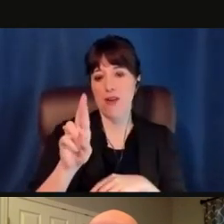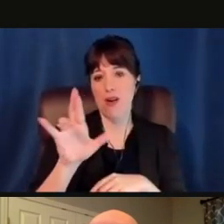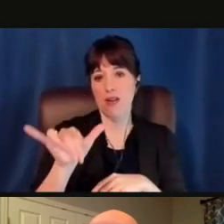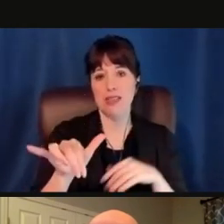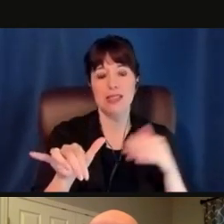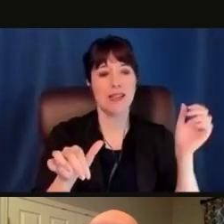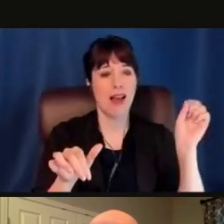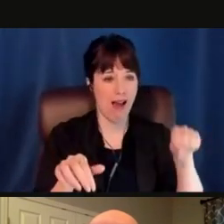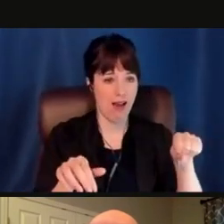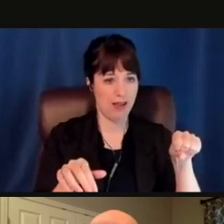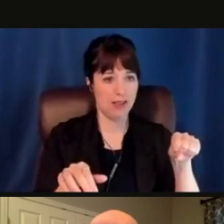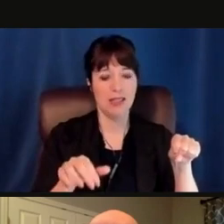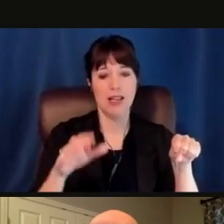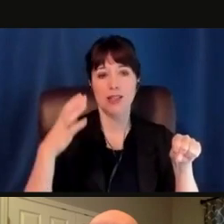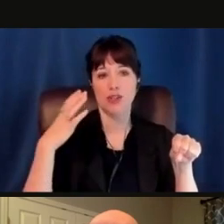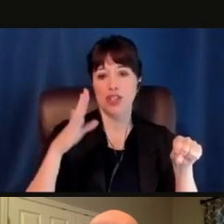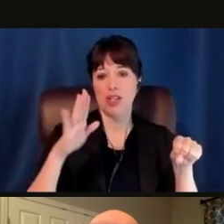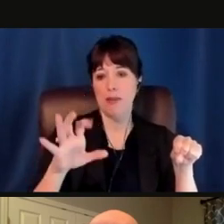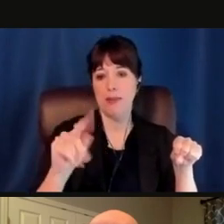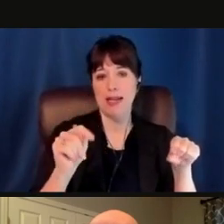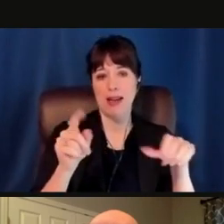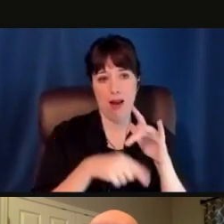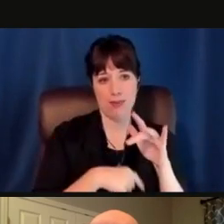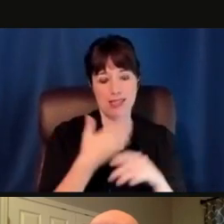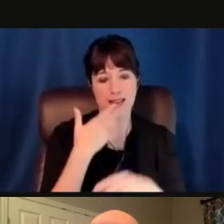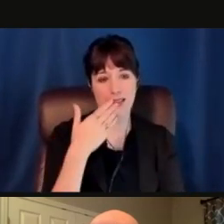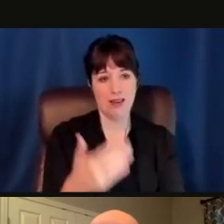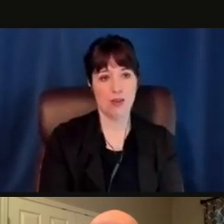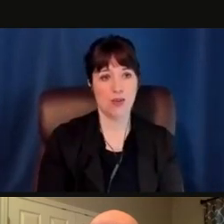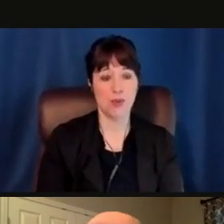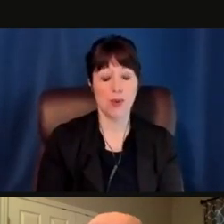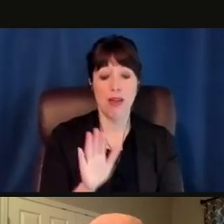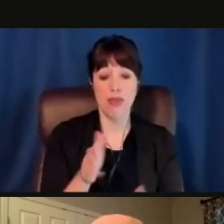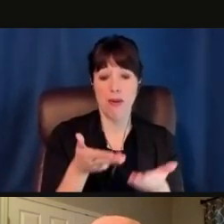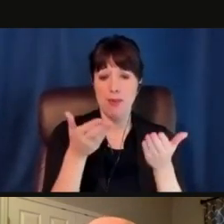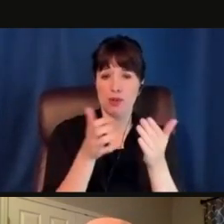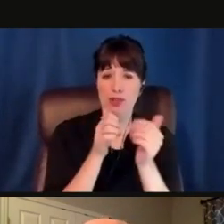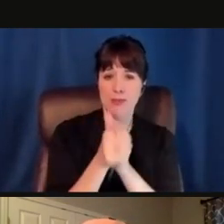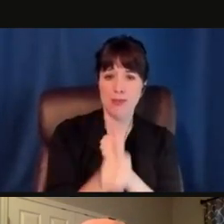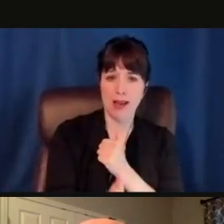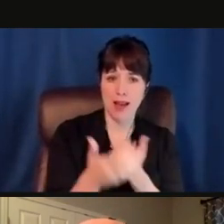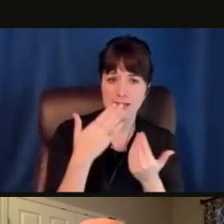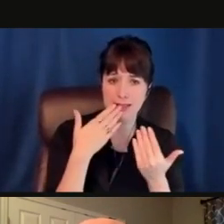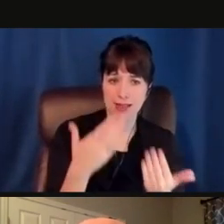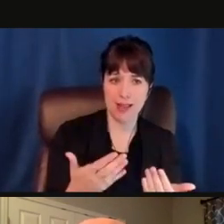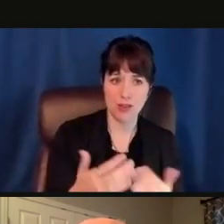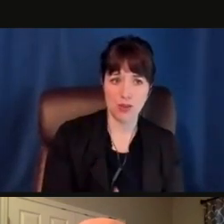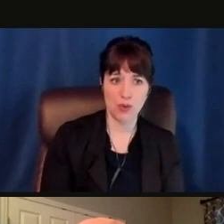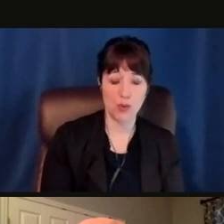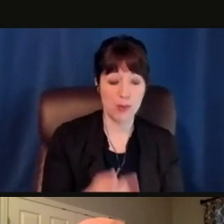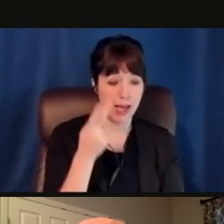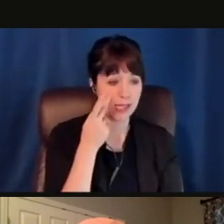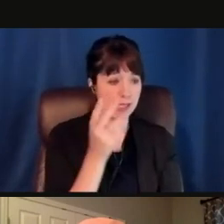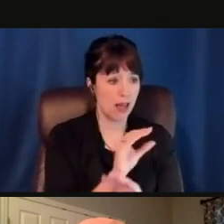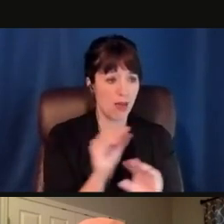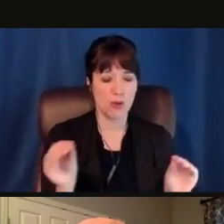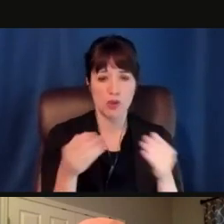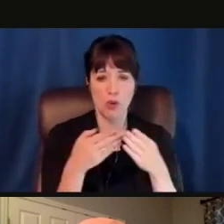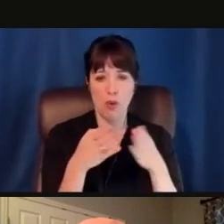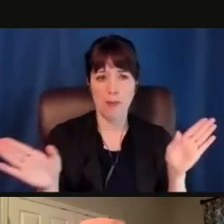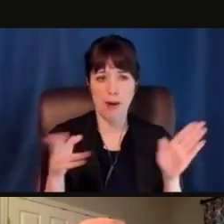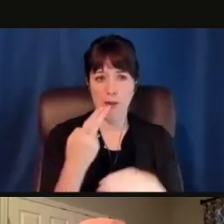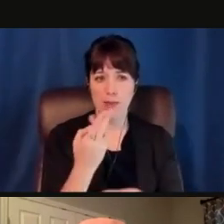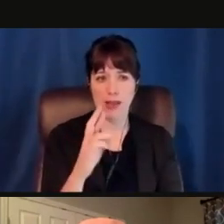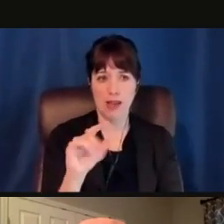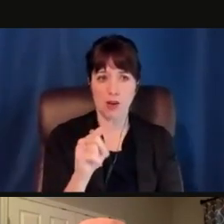Aye. Chair Bennett absent. Thank you. Motion passes. Thank you. I see that we have no public hearings, no special orders